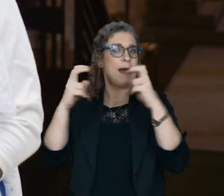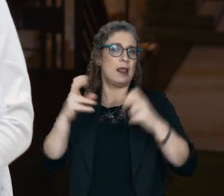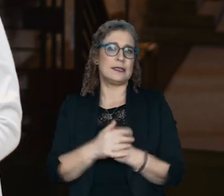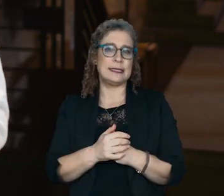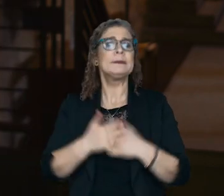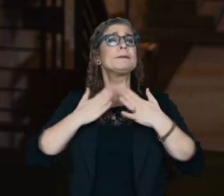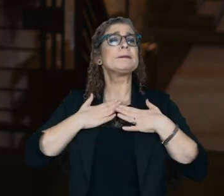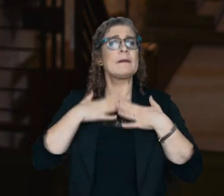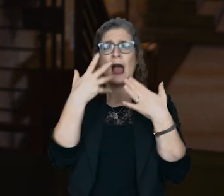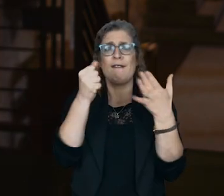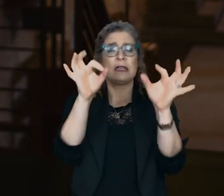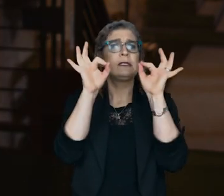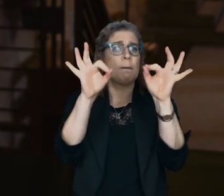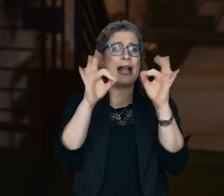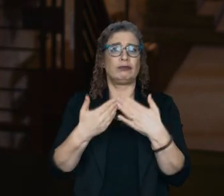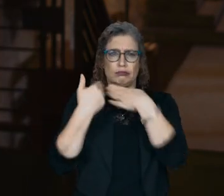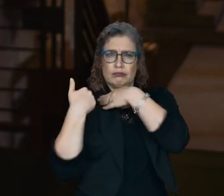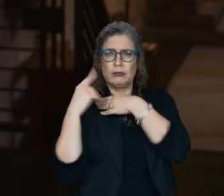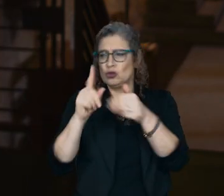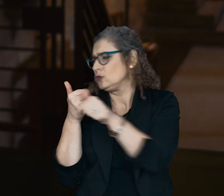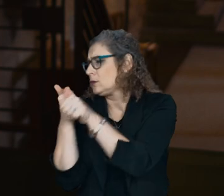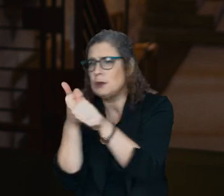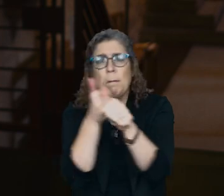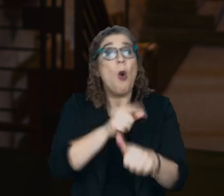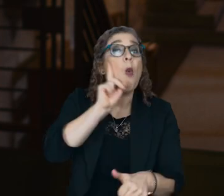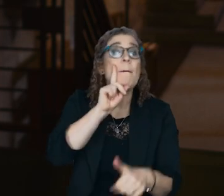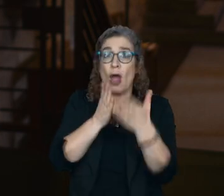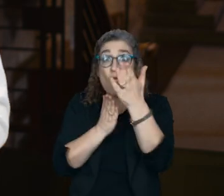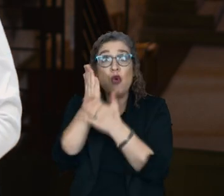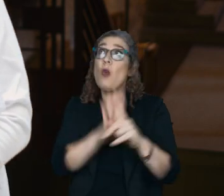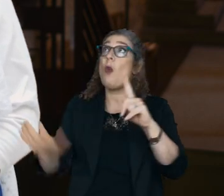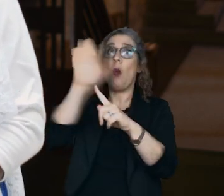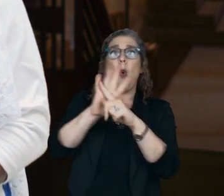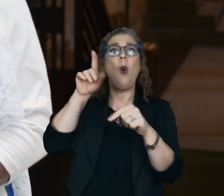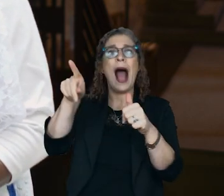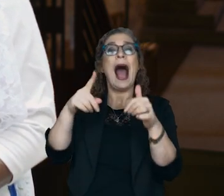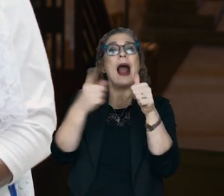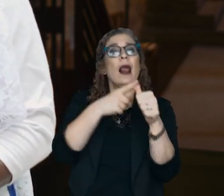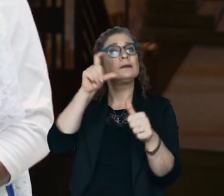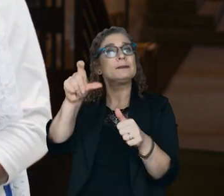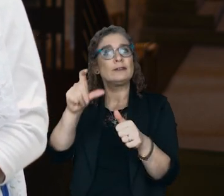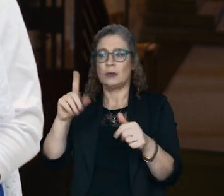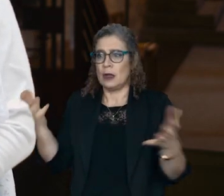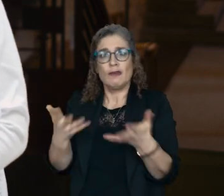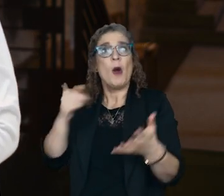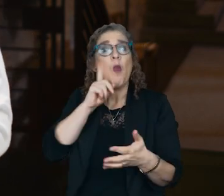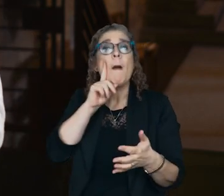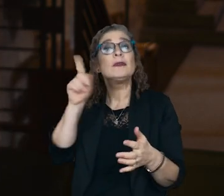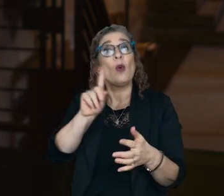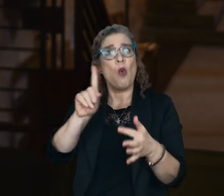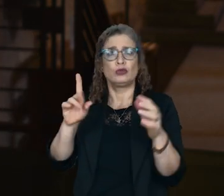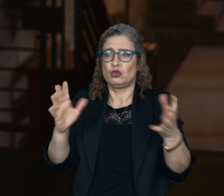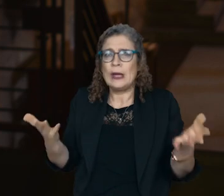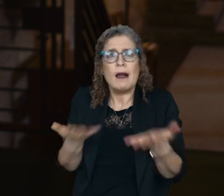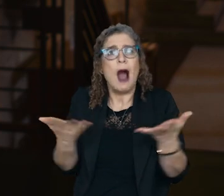a special lens supporting women throughout the Anglican Communion to be peacemakers and reconcilers